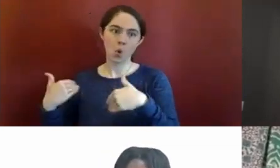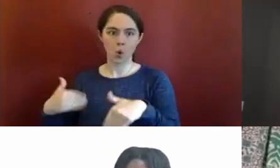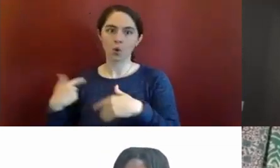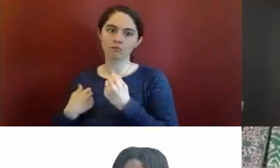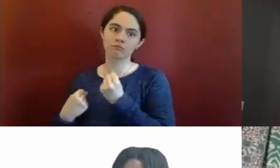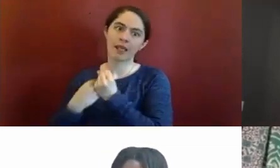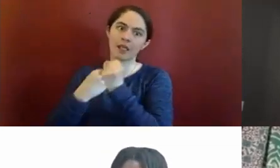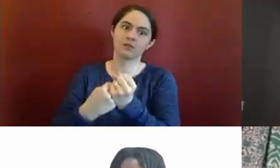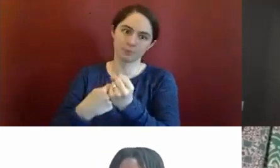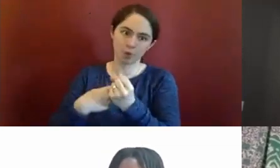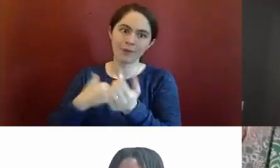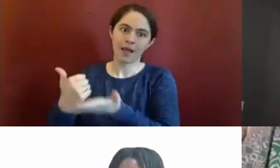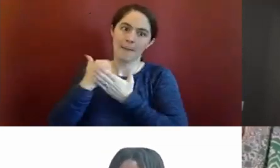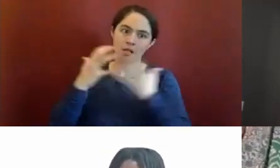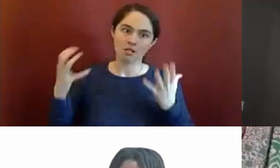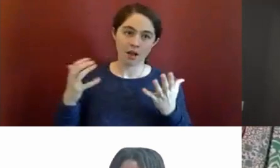for us.